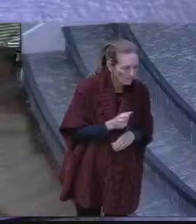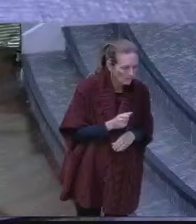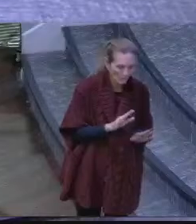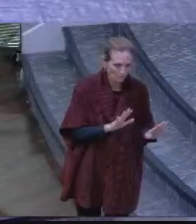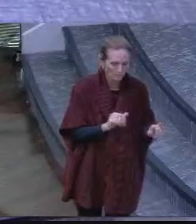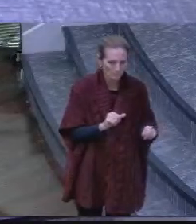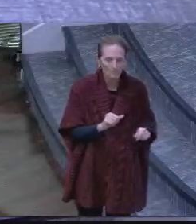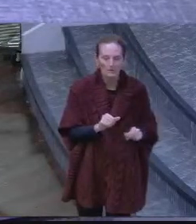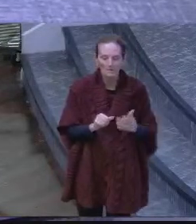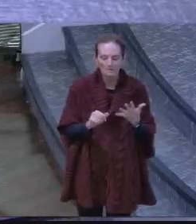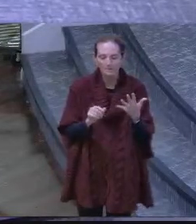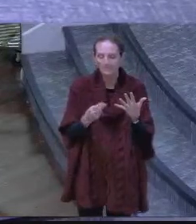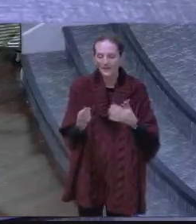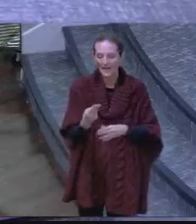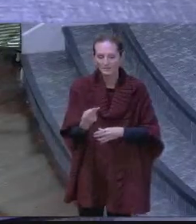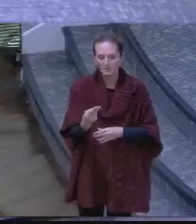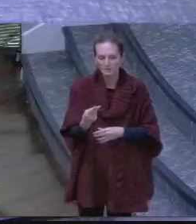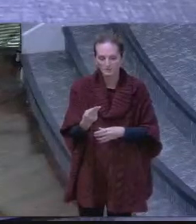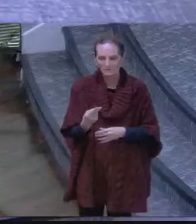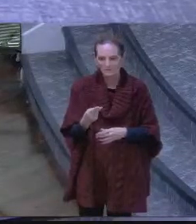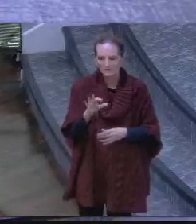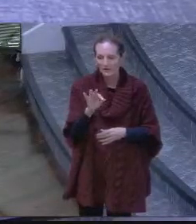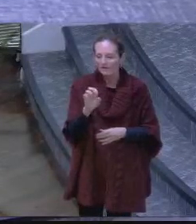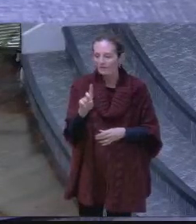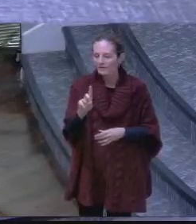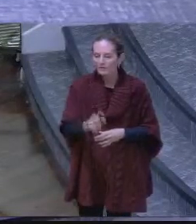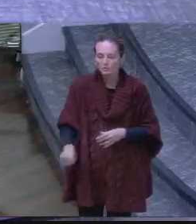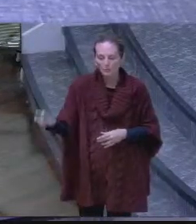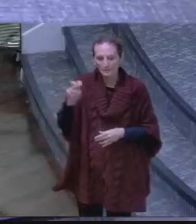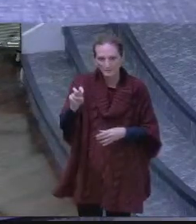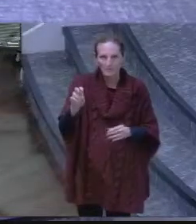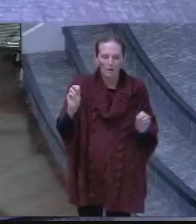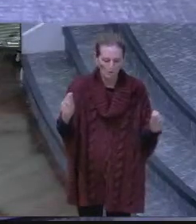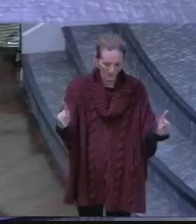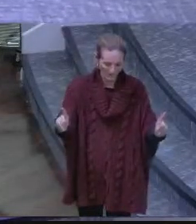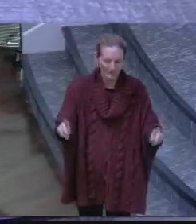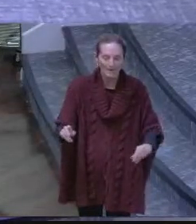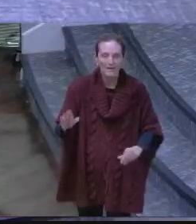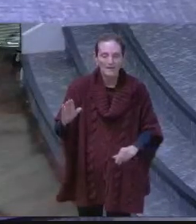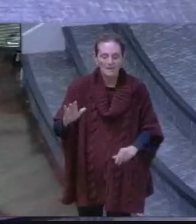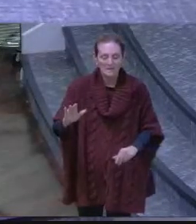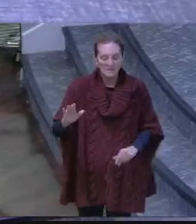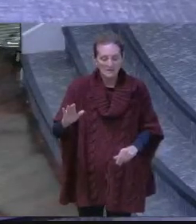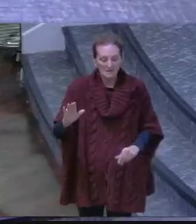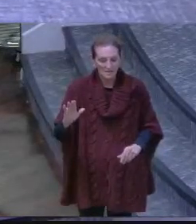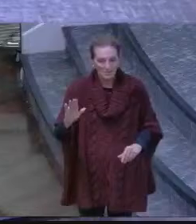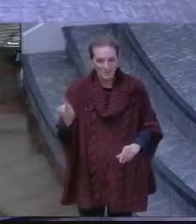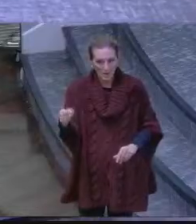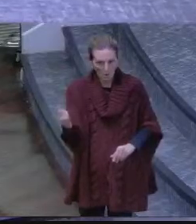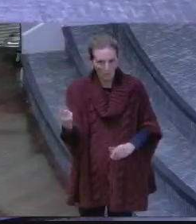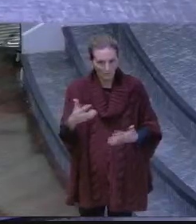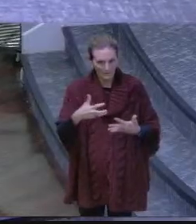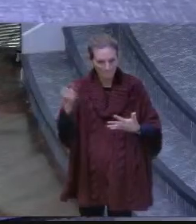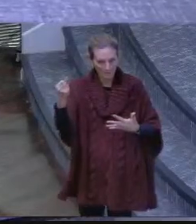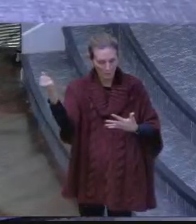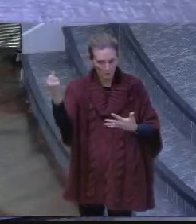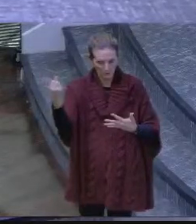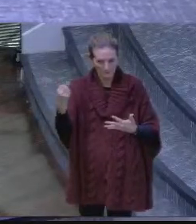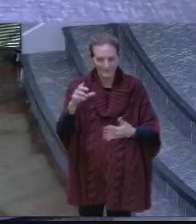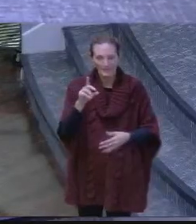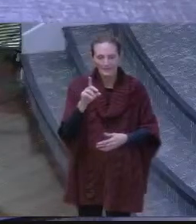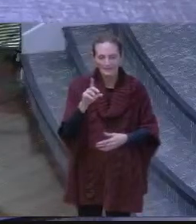Okay. And then H, field trips. Okay, so it looks like right now the only item being pulled is the district